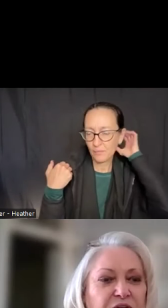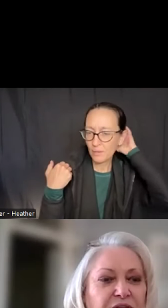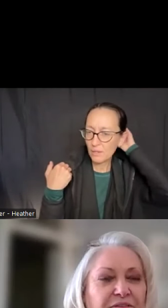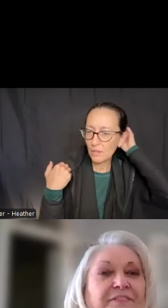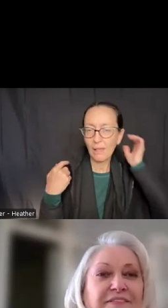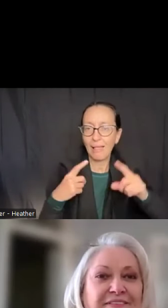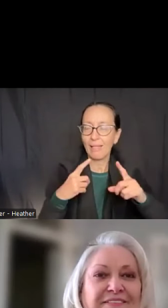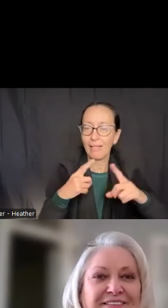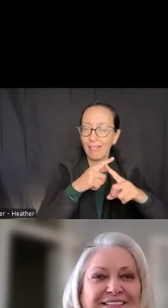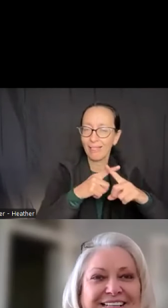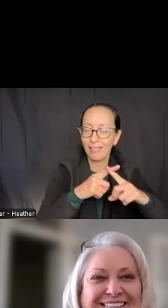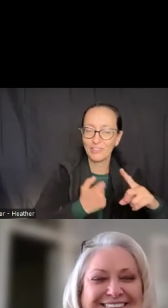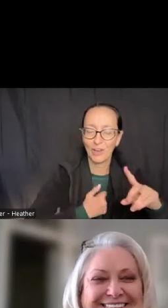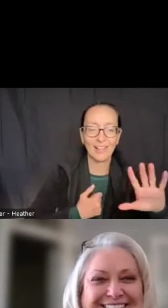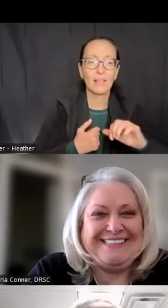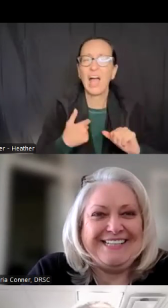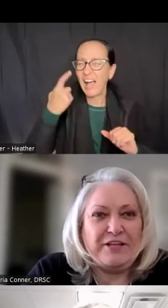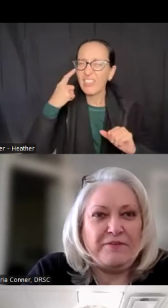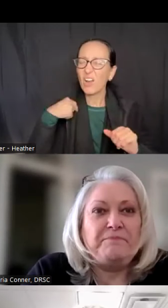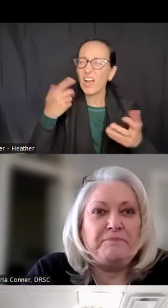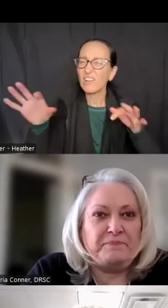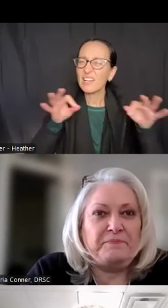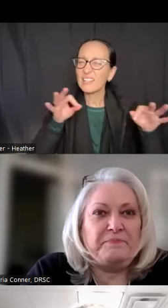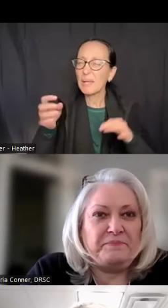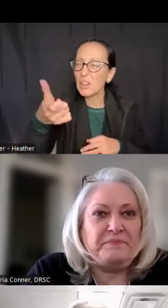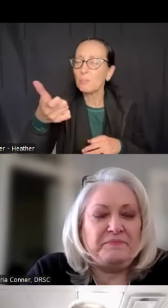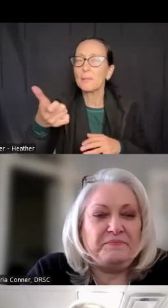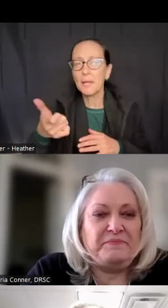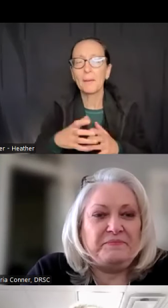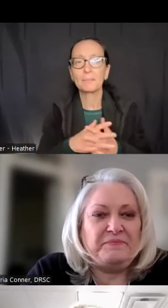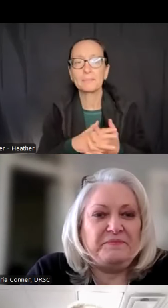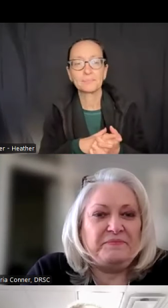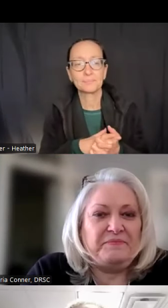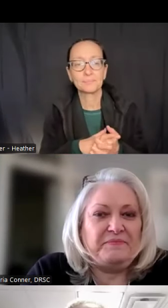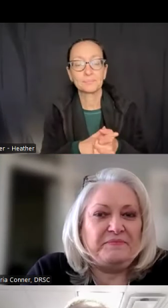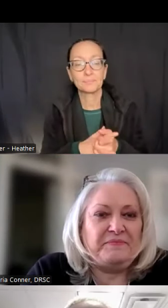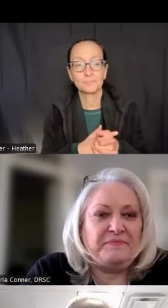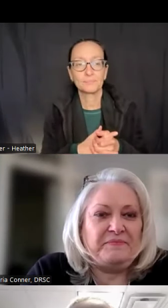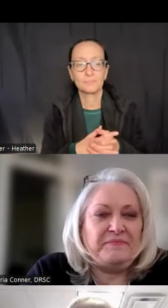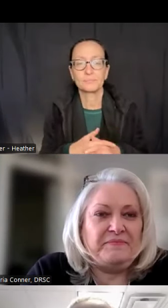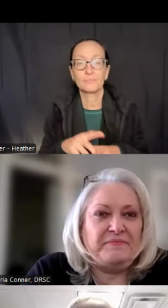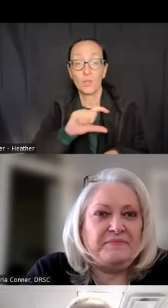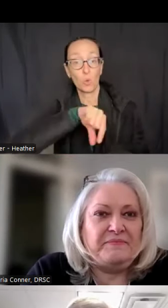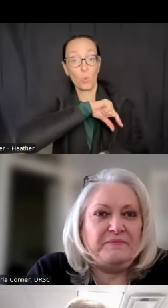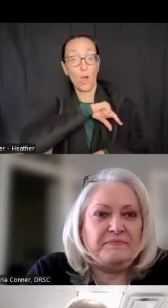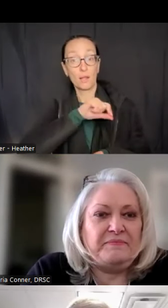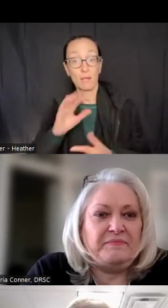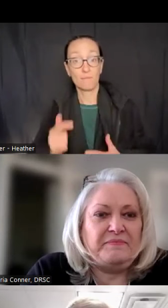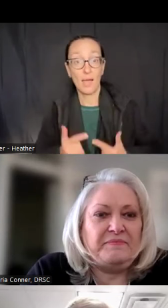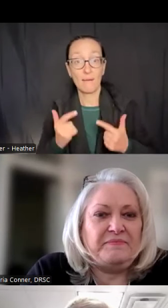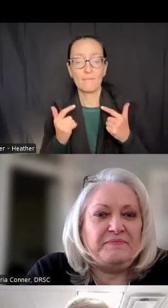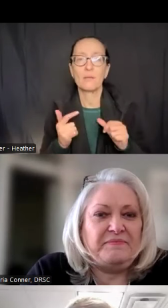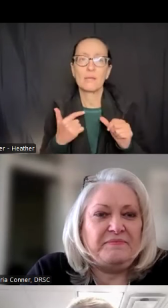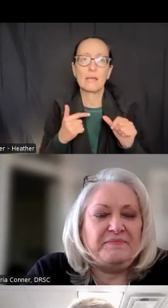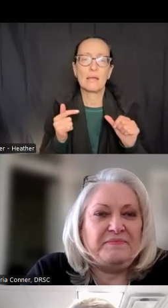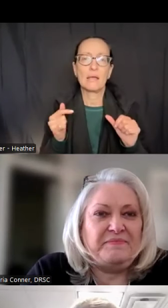I keep clicking. Well, I thought I talked a little bit about it. again, it can be, maybe